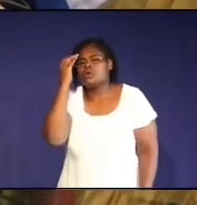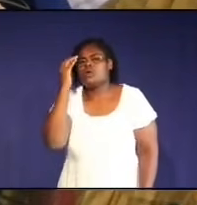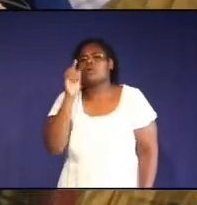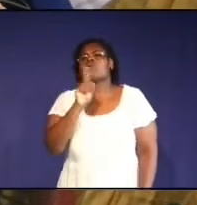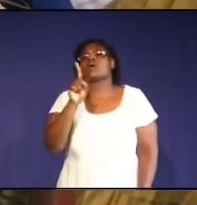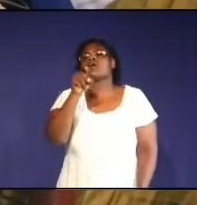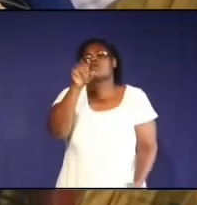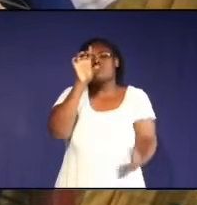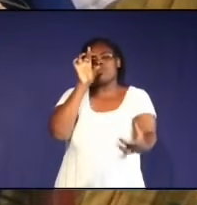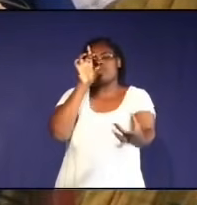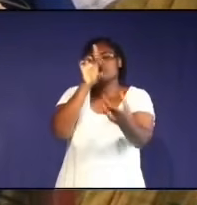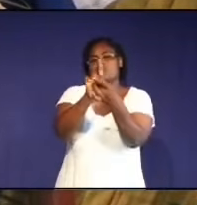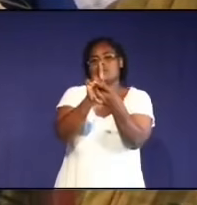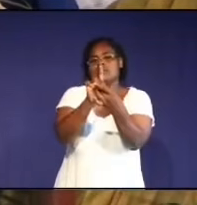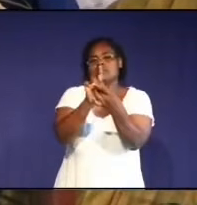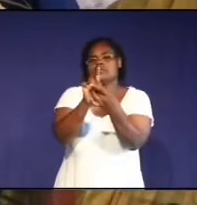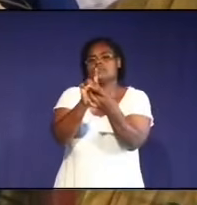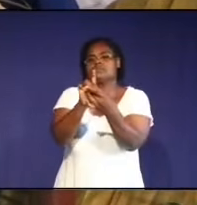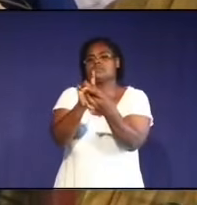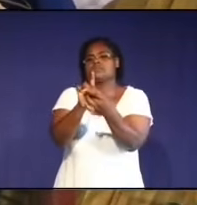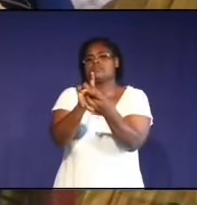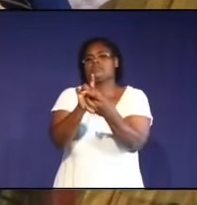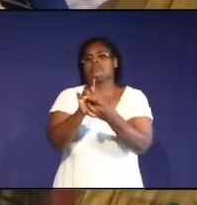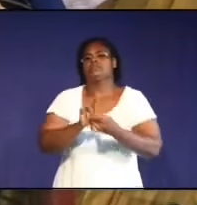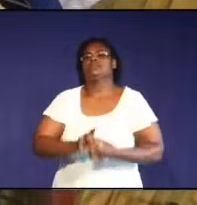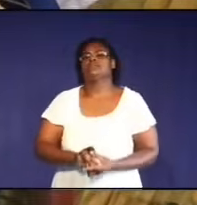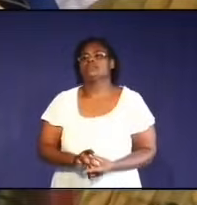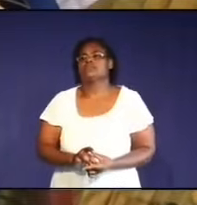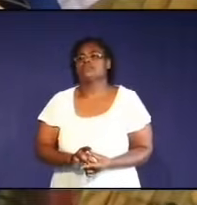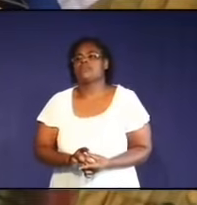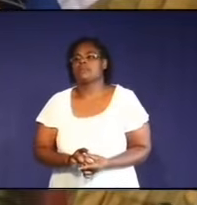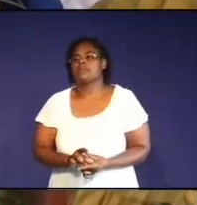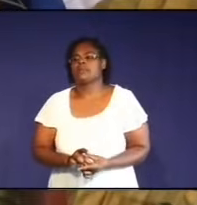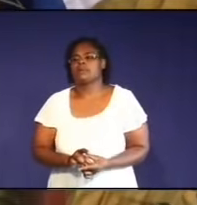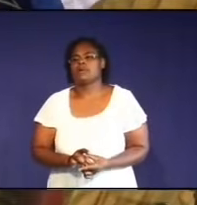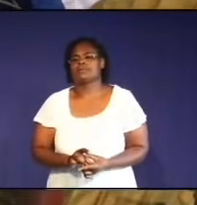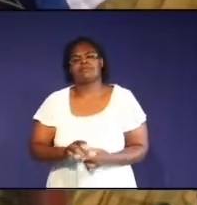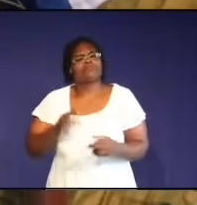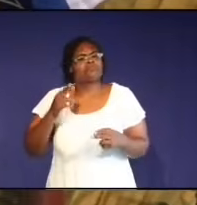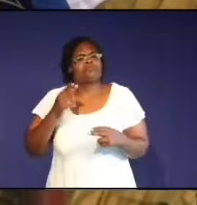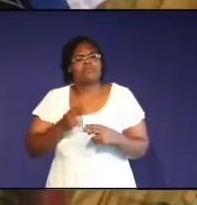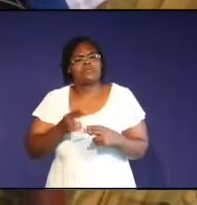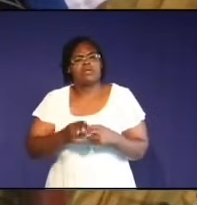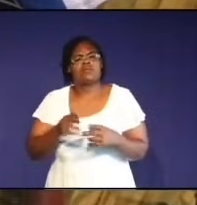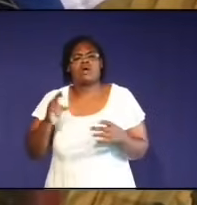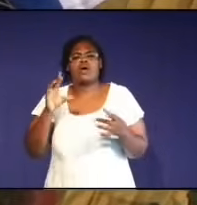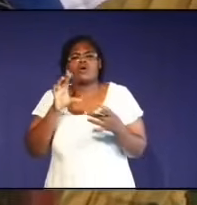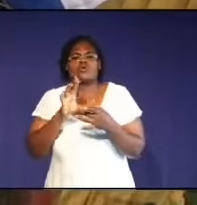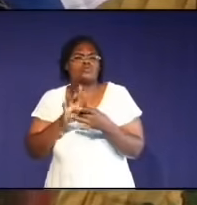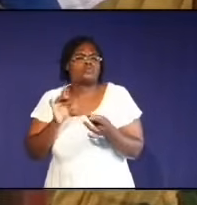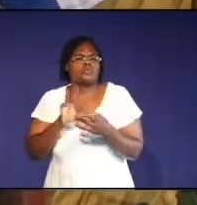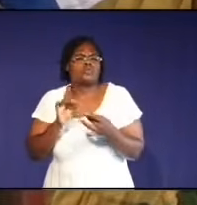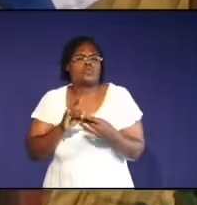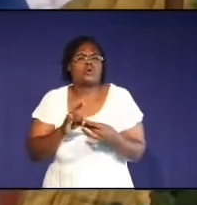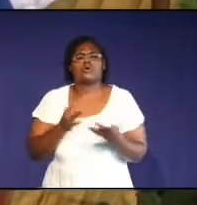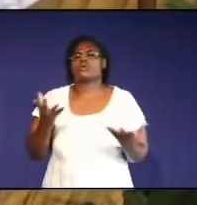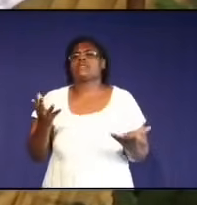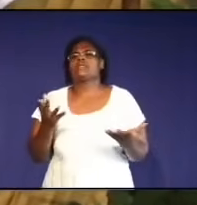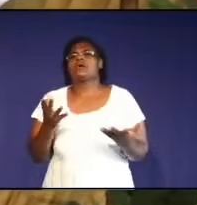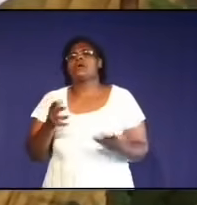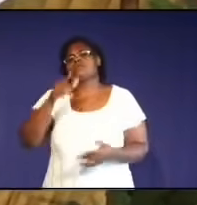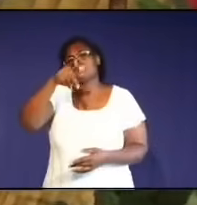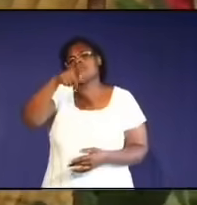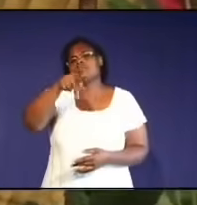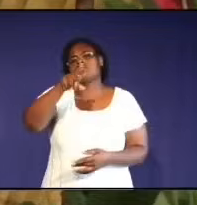belong. We called it the story of the prodigal son. It's really the story